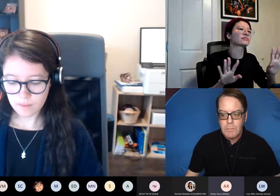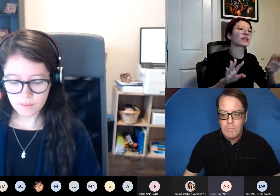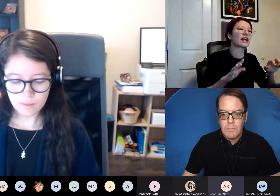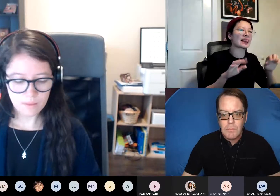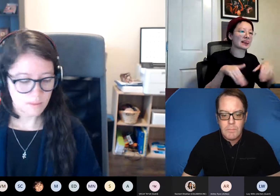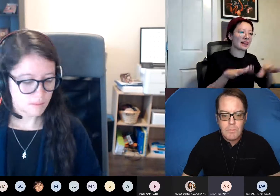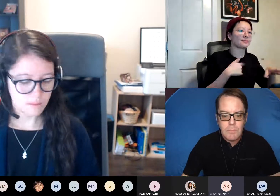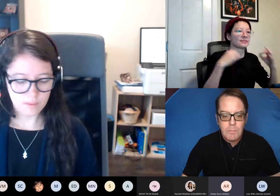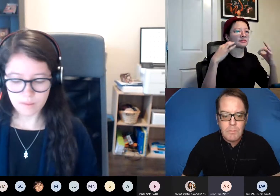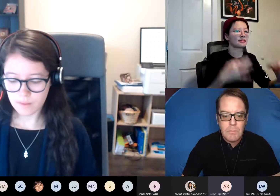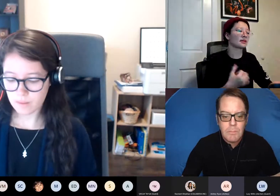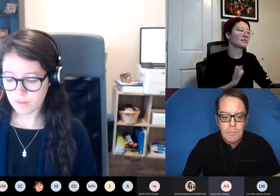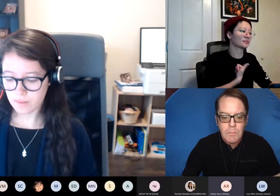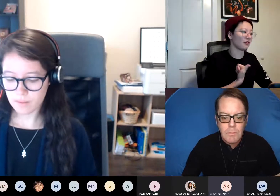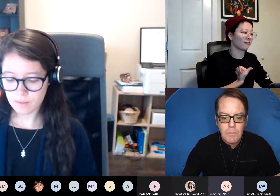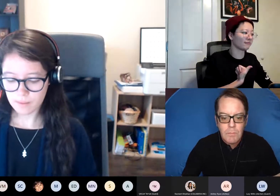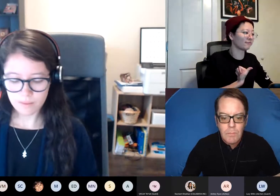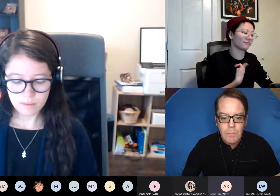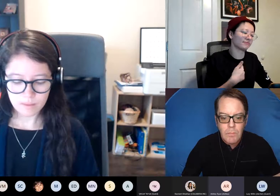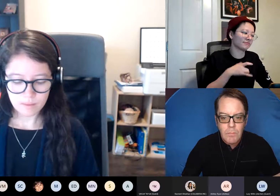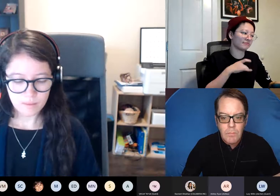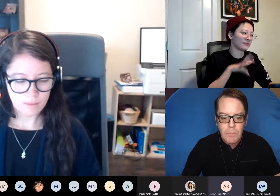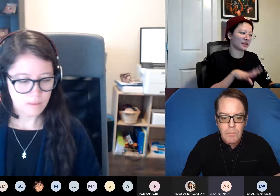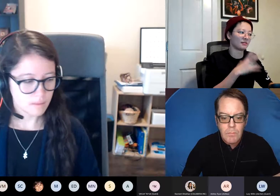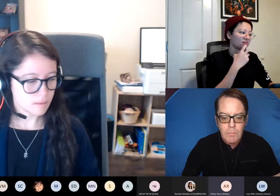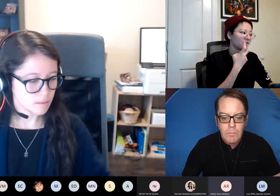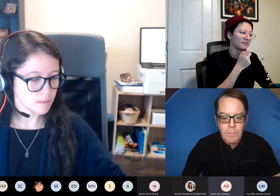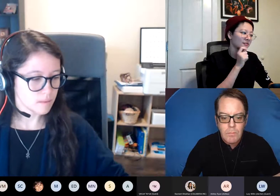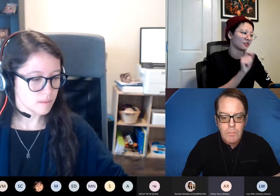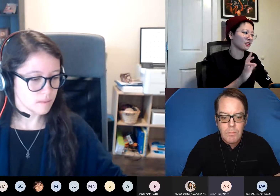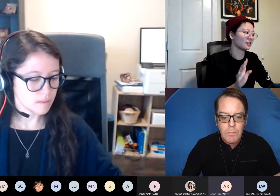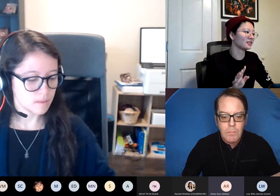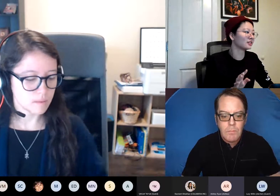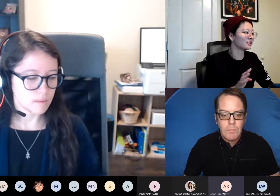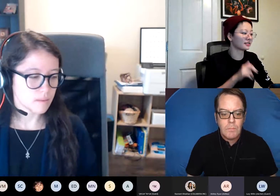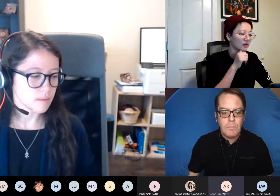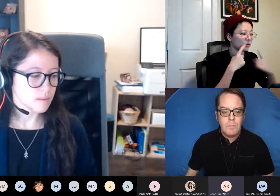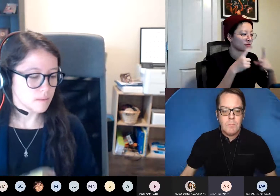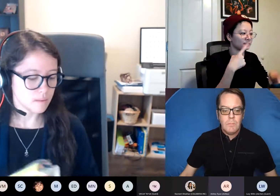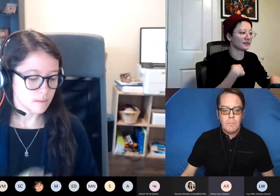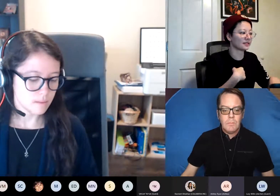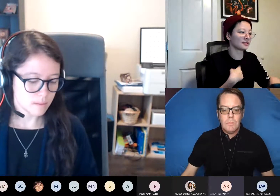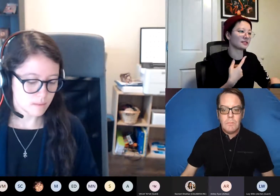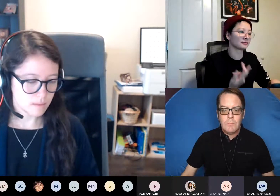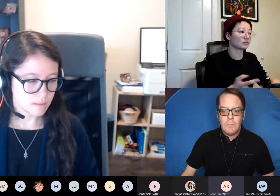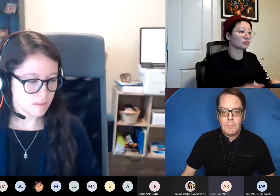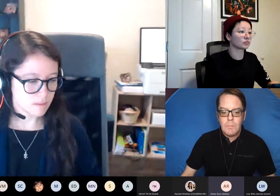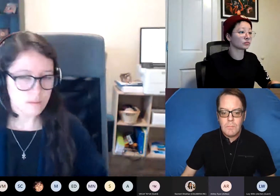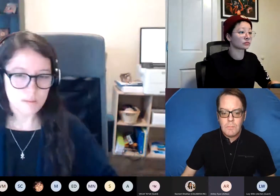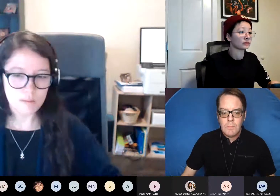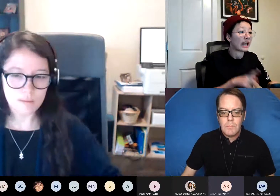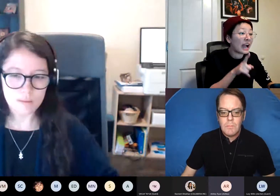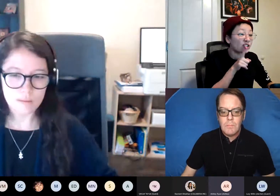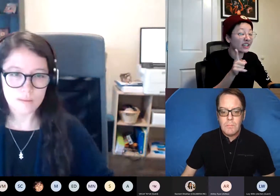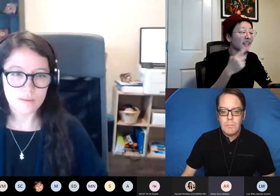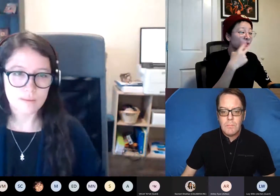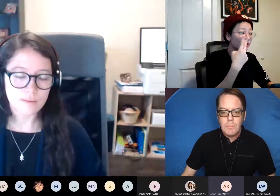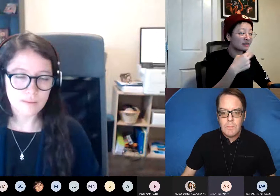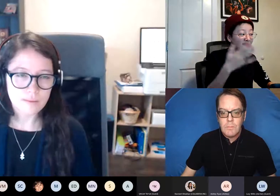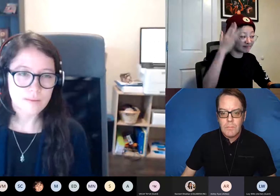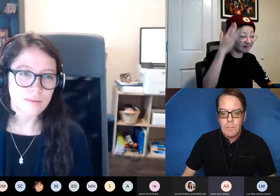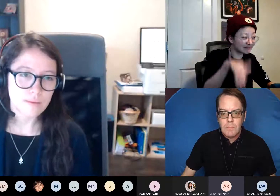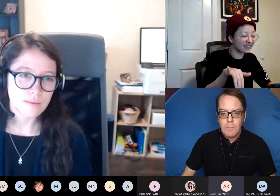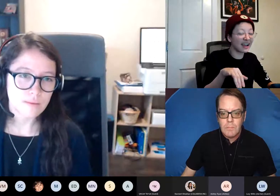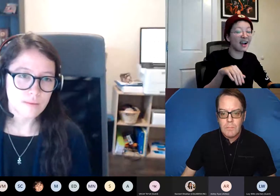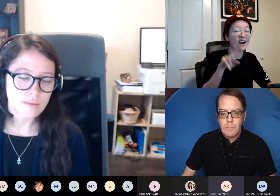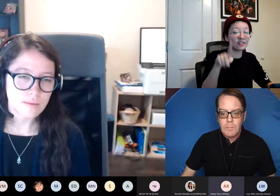read my lips and feel this need to over enunciate everything? Let the deaf person decide what the best form of communication for them is. For